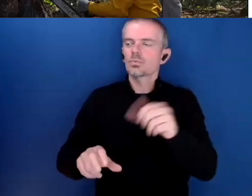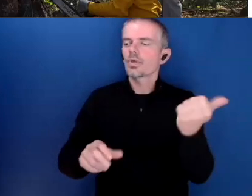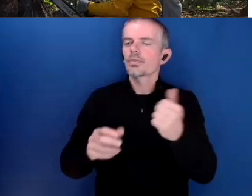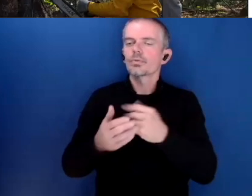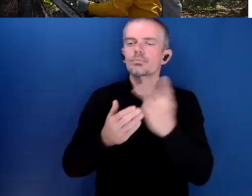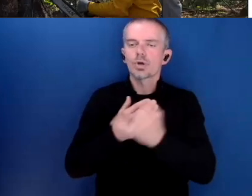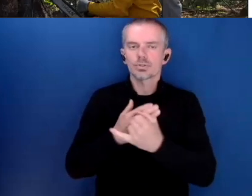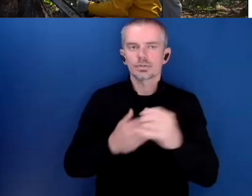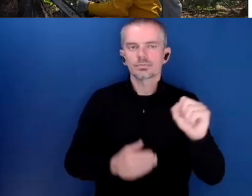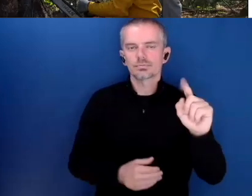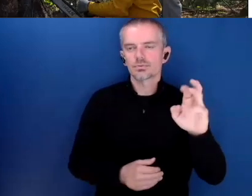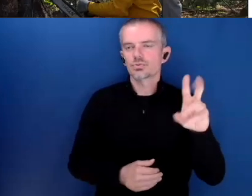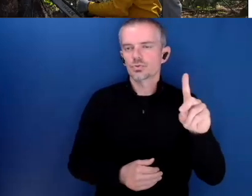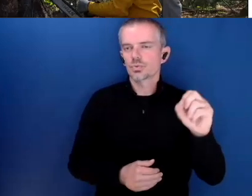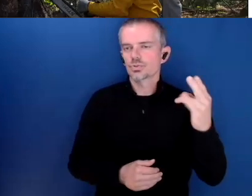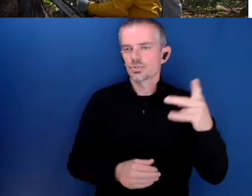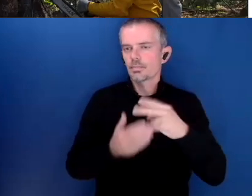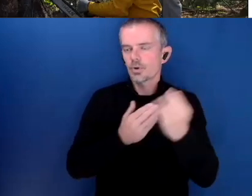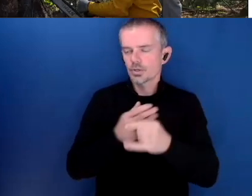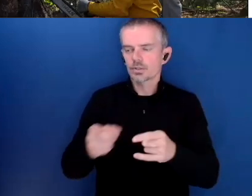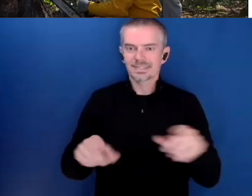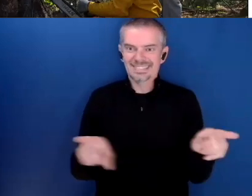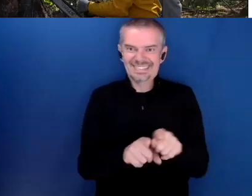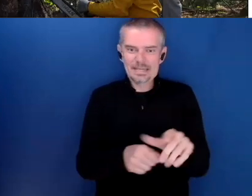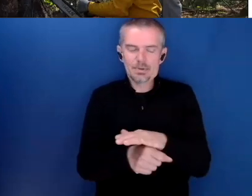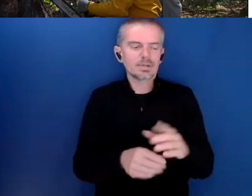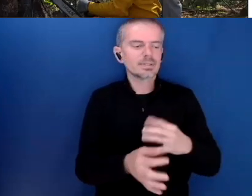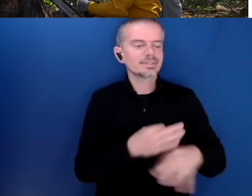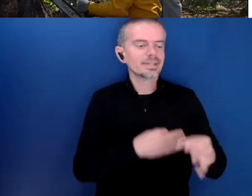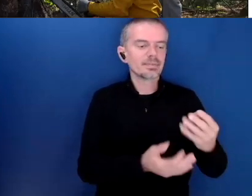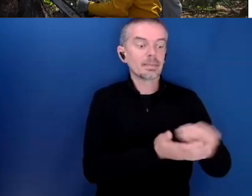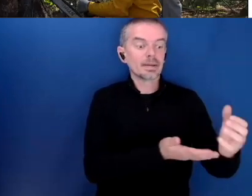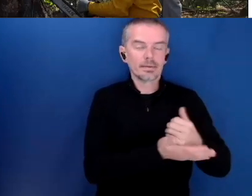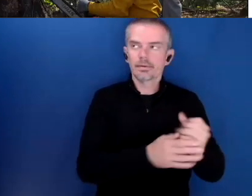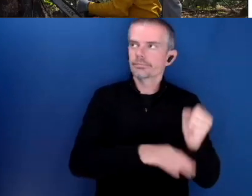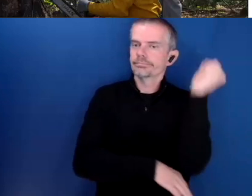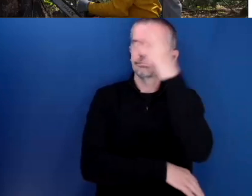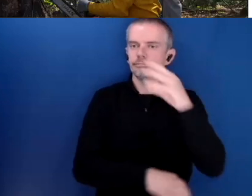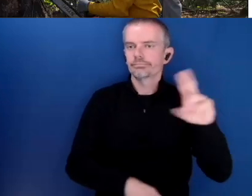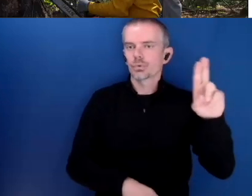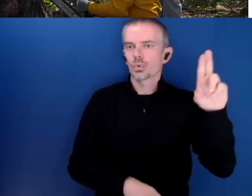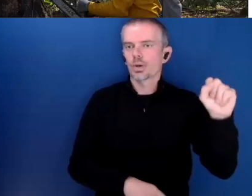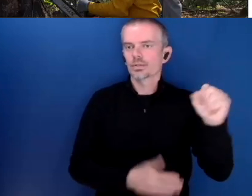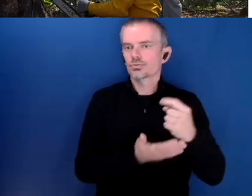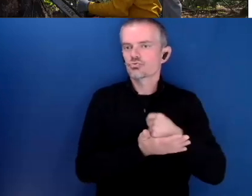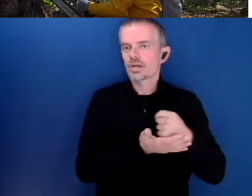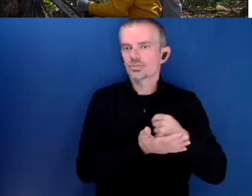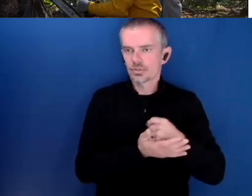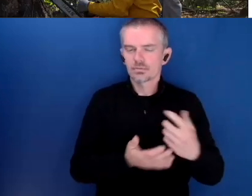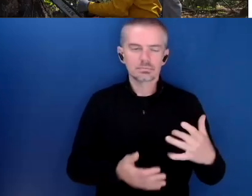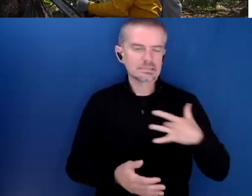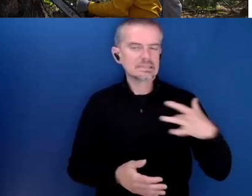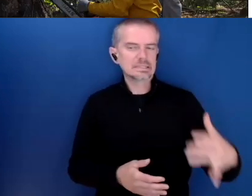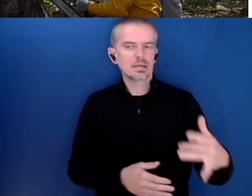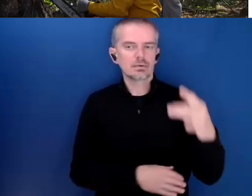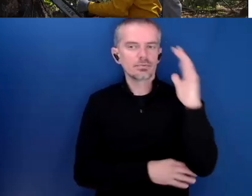in the same area, rather than proceeds being sent to the US Treasury, as normally happens with revenue generated from Forest Service